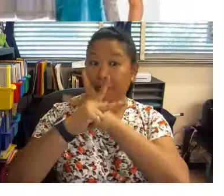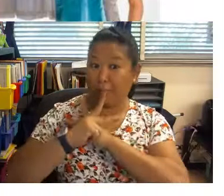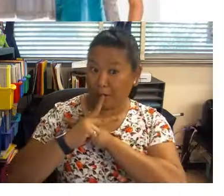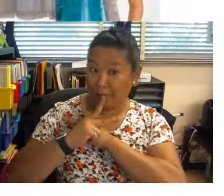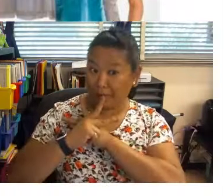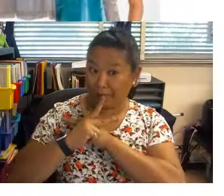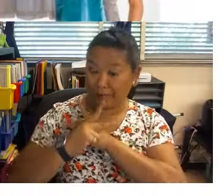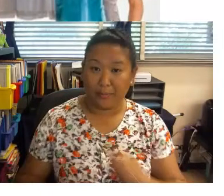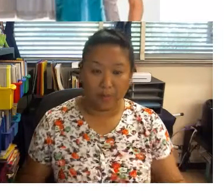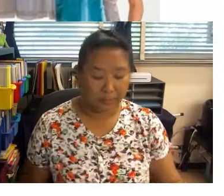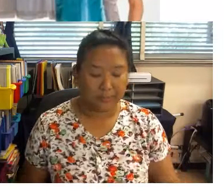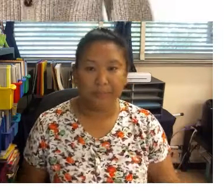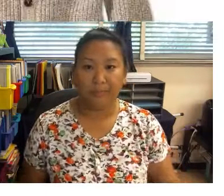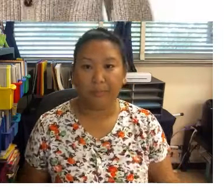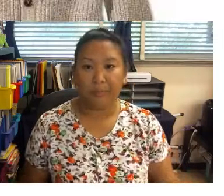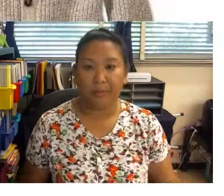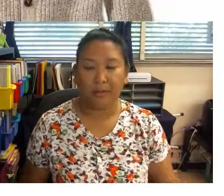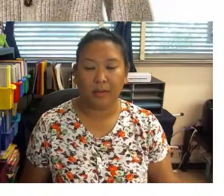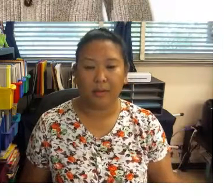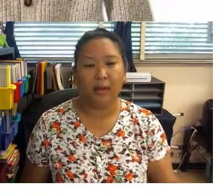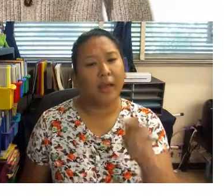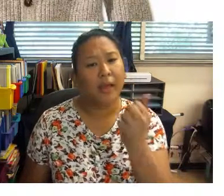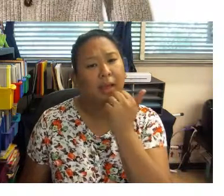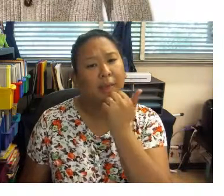Can I borrow it? Eyebrows up.